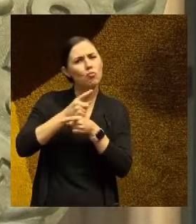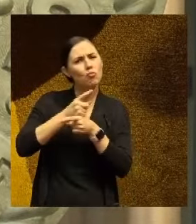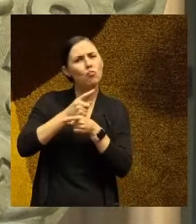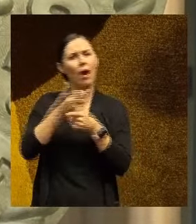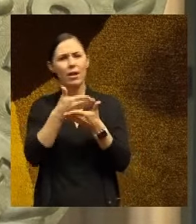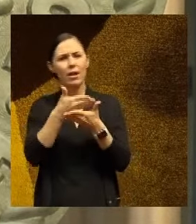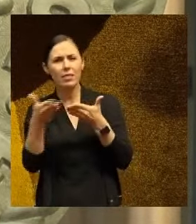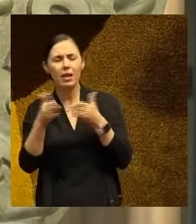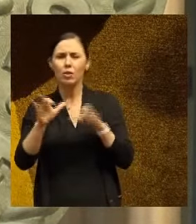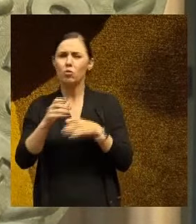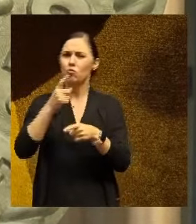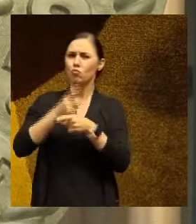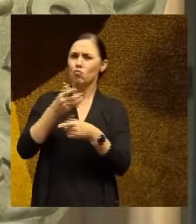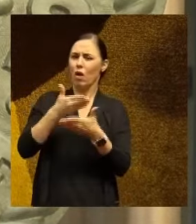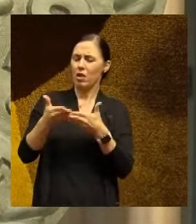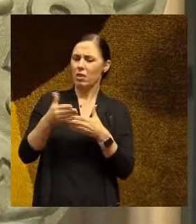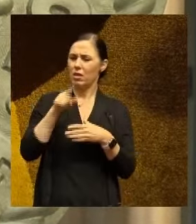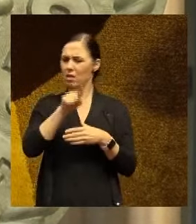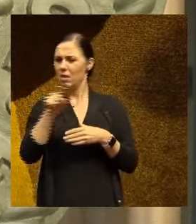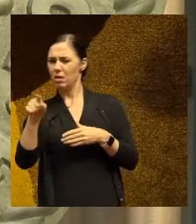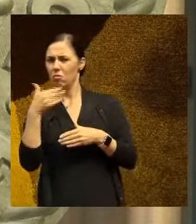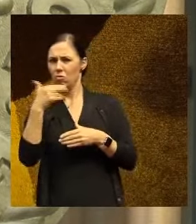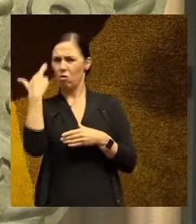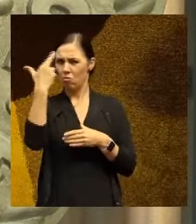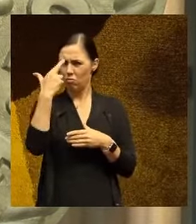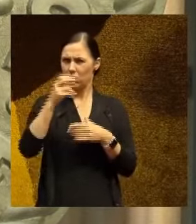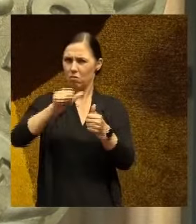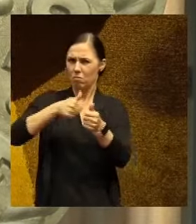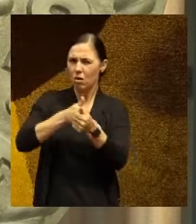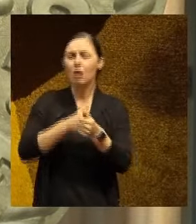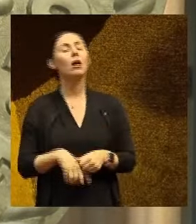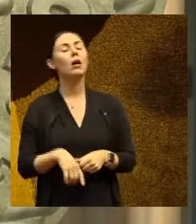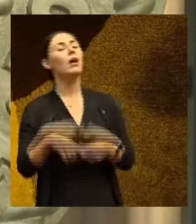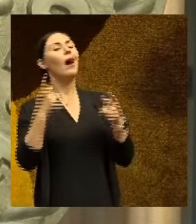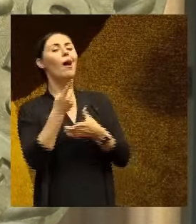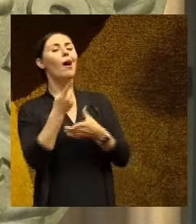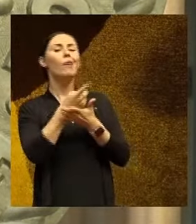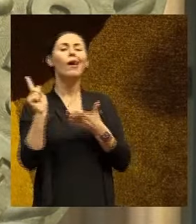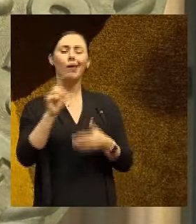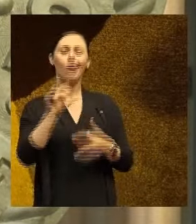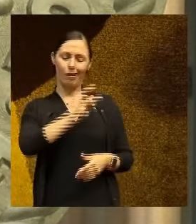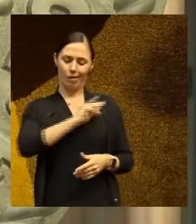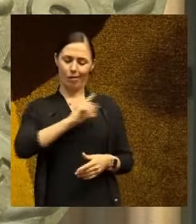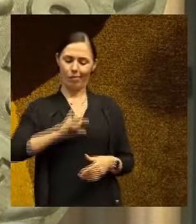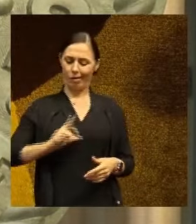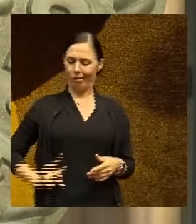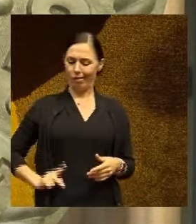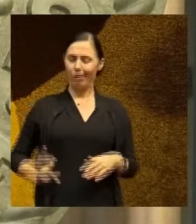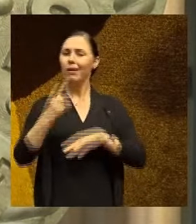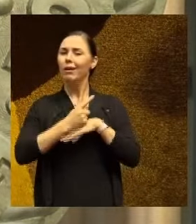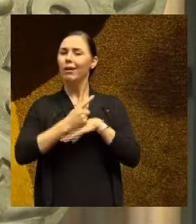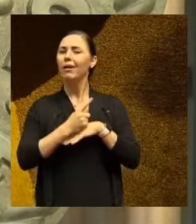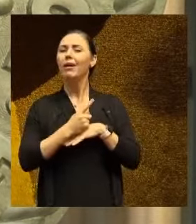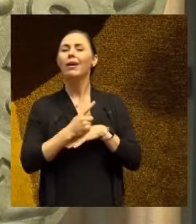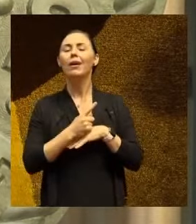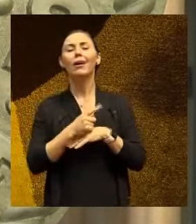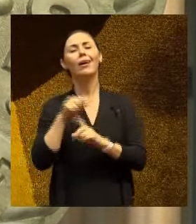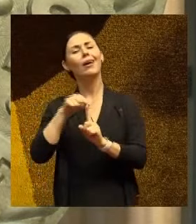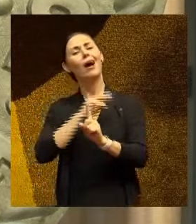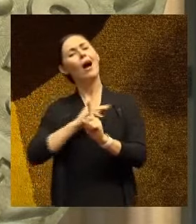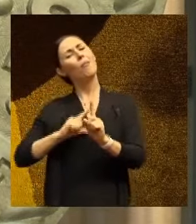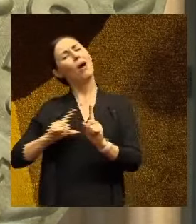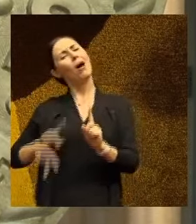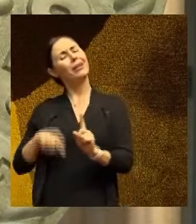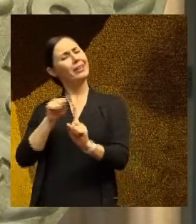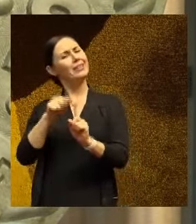reasons. Last week, we celebrated Martin Luther King Day. He said, "The time